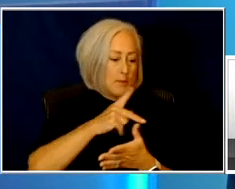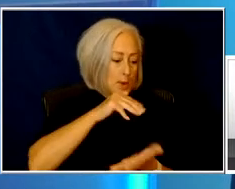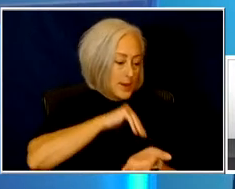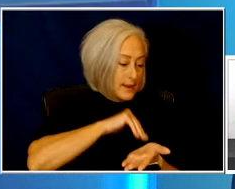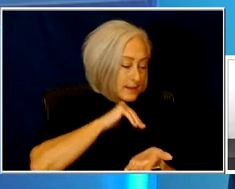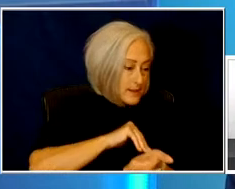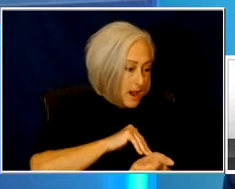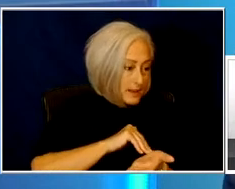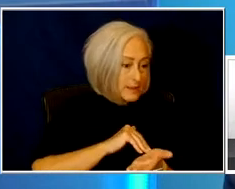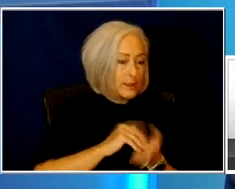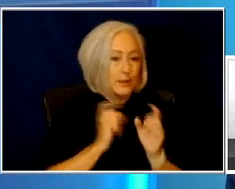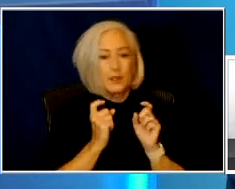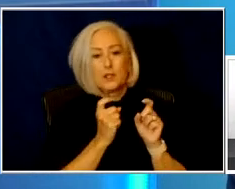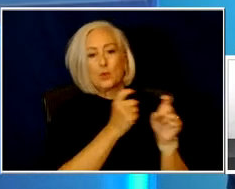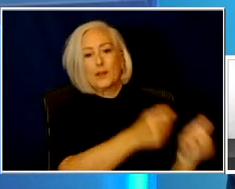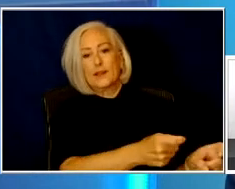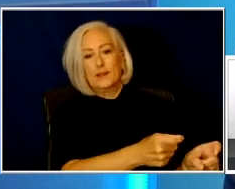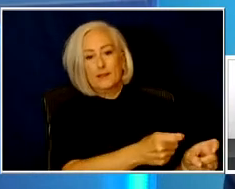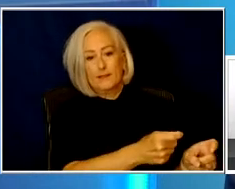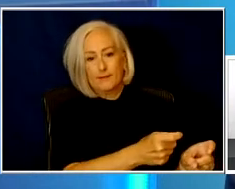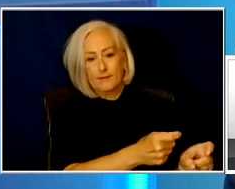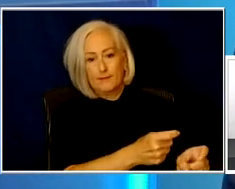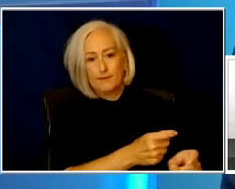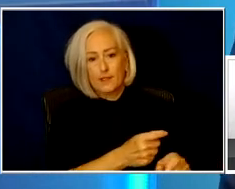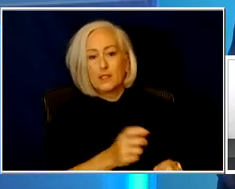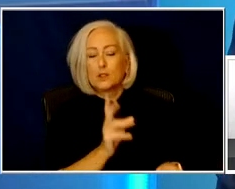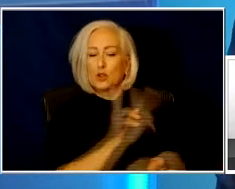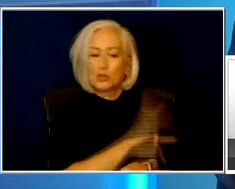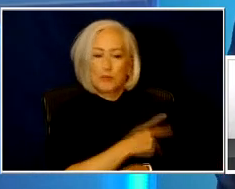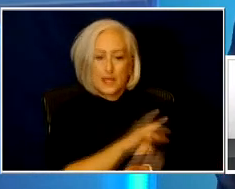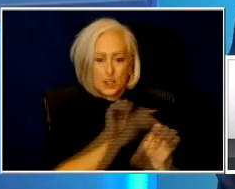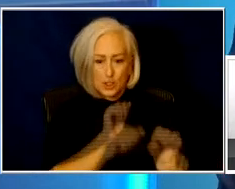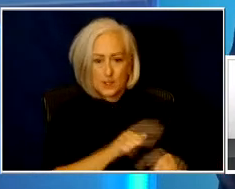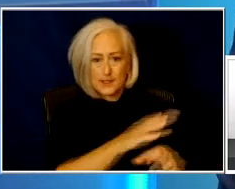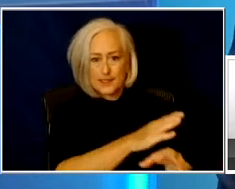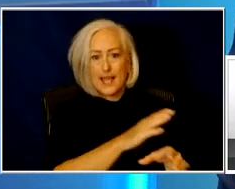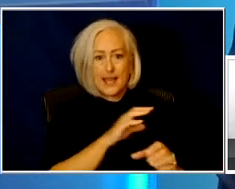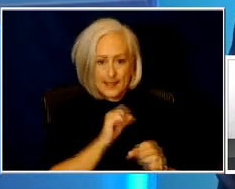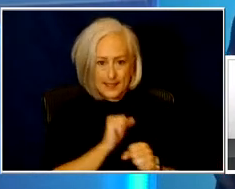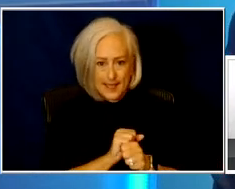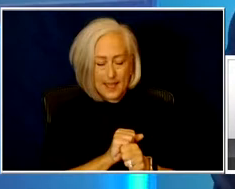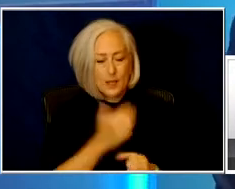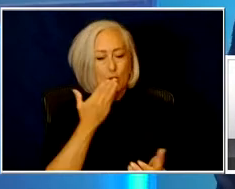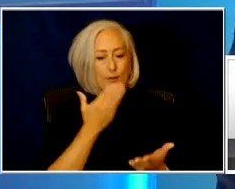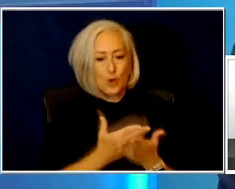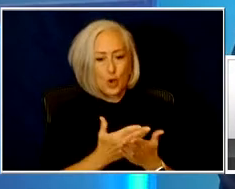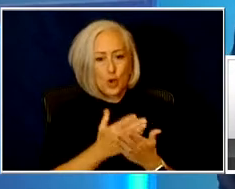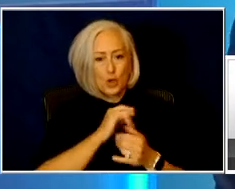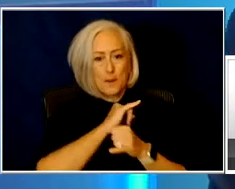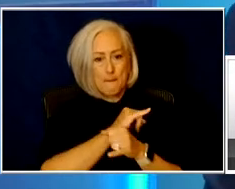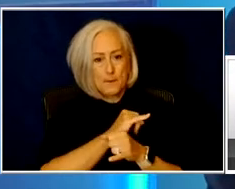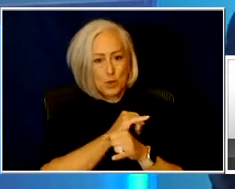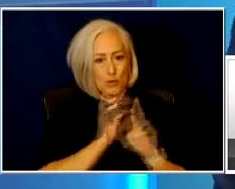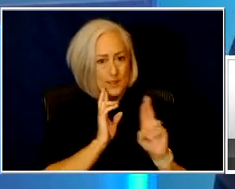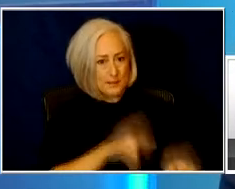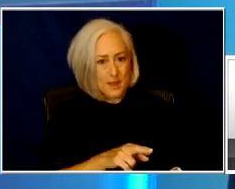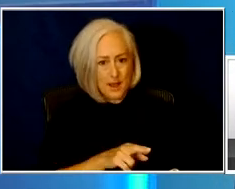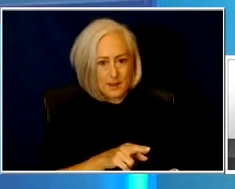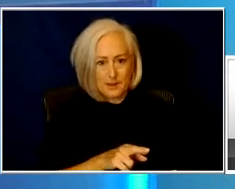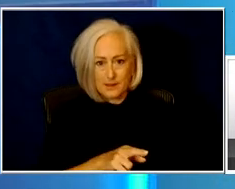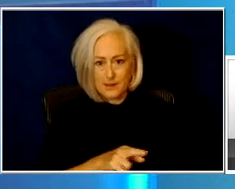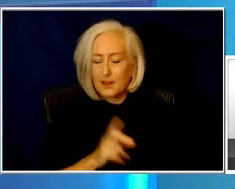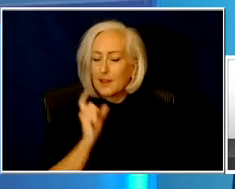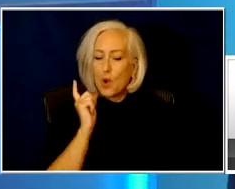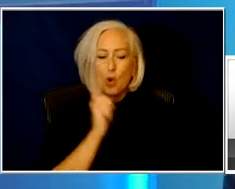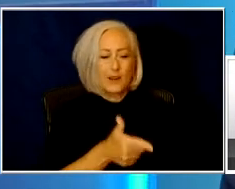vaccines to patients who are eligible for them who has a who are going to have good immune response uh vaccine before they're discharge I know you already know this you've done this